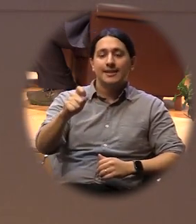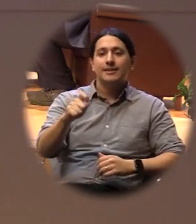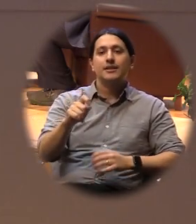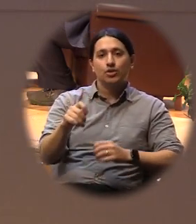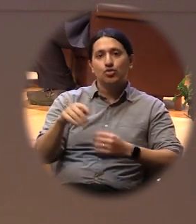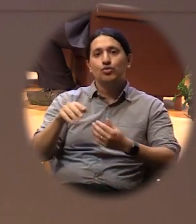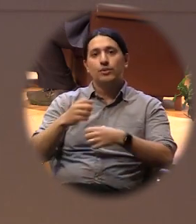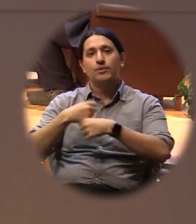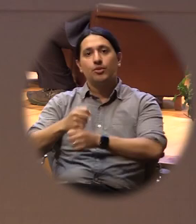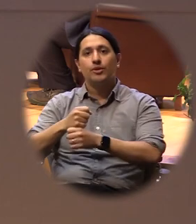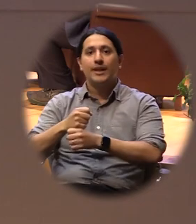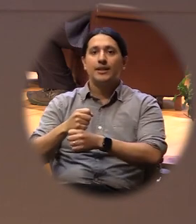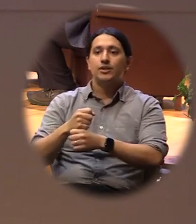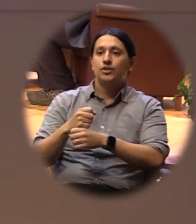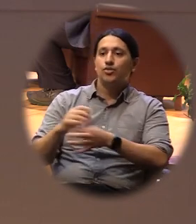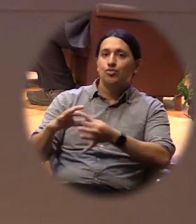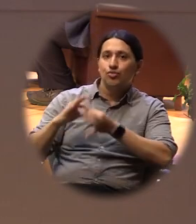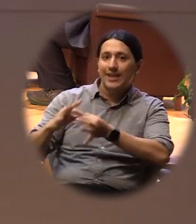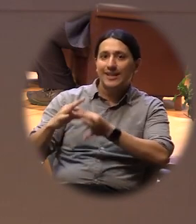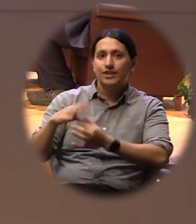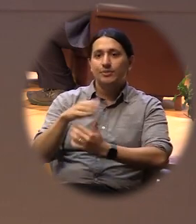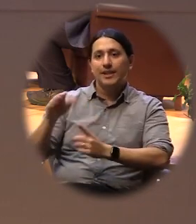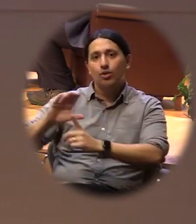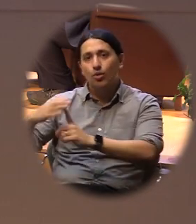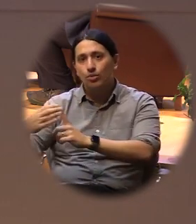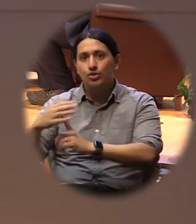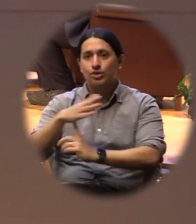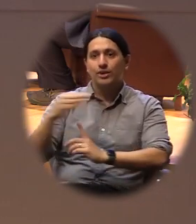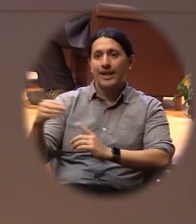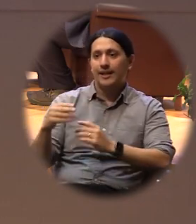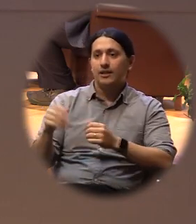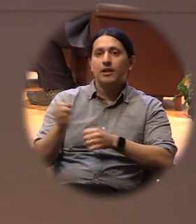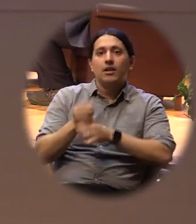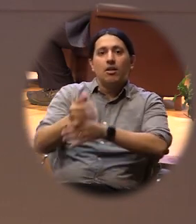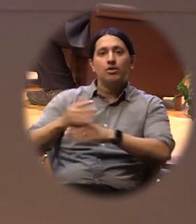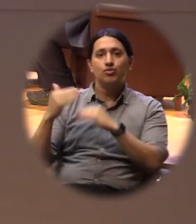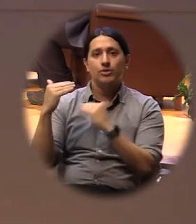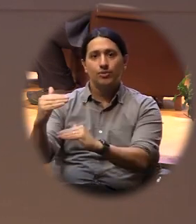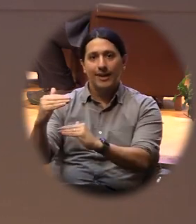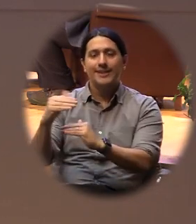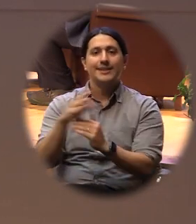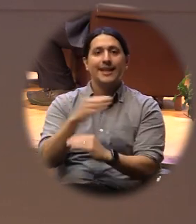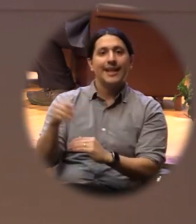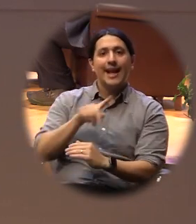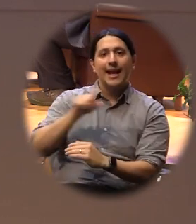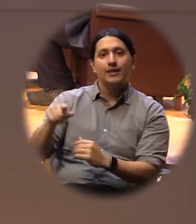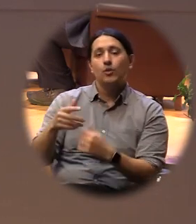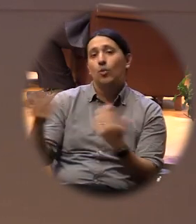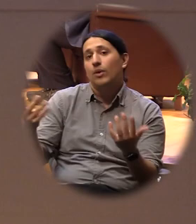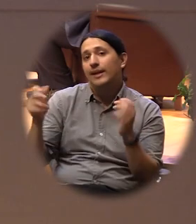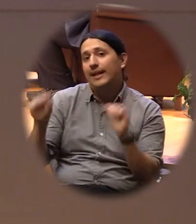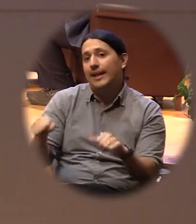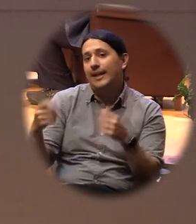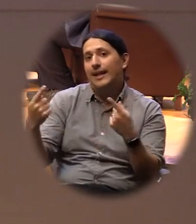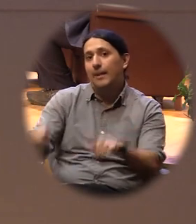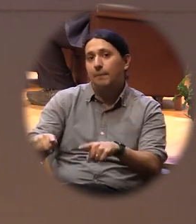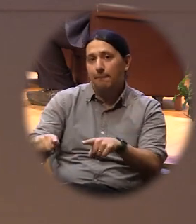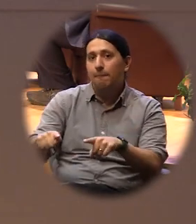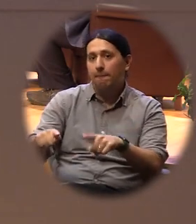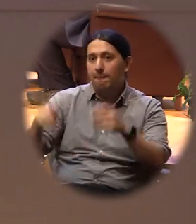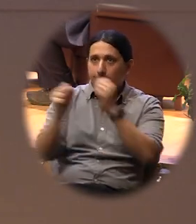and imaginations and constraints on those imaginations, and to ask what else might be possible.